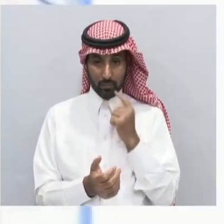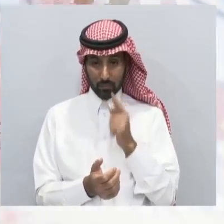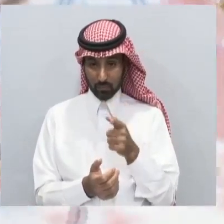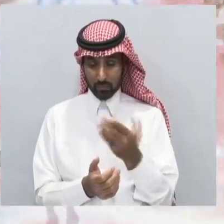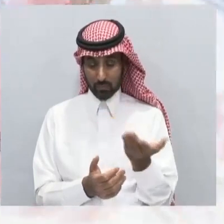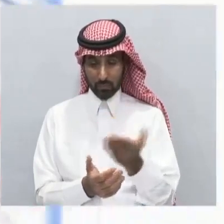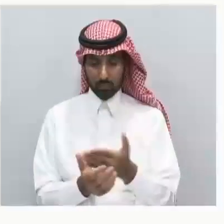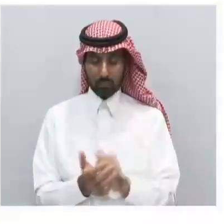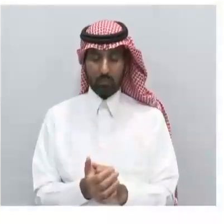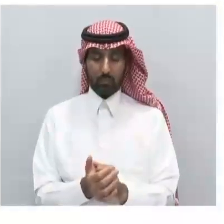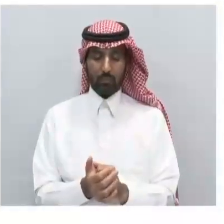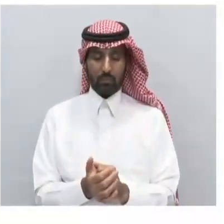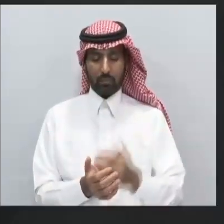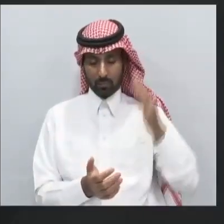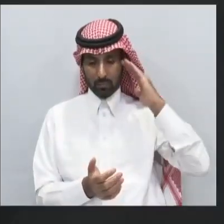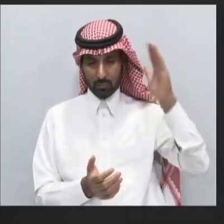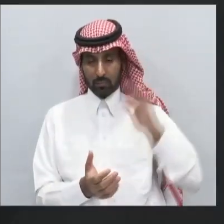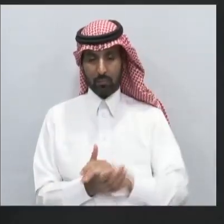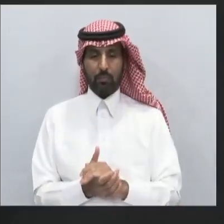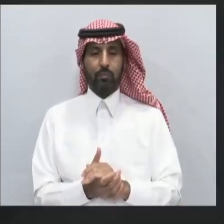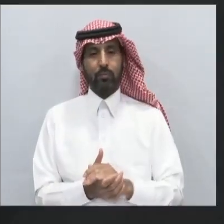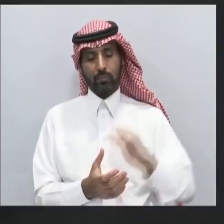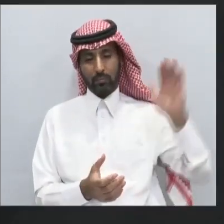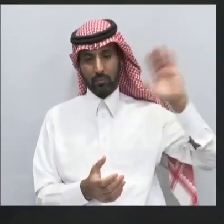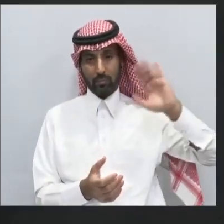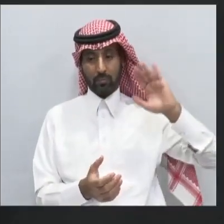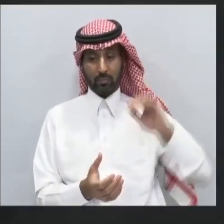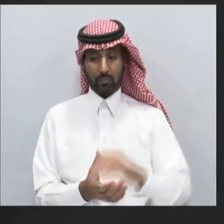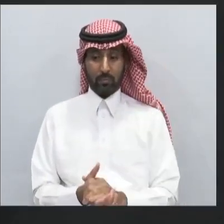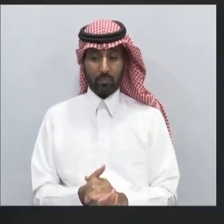for you. That's it for today. Thank you for listening, and inshallah, I will see you next class.